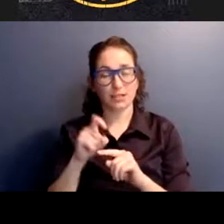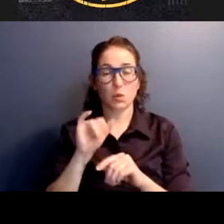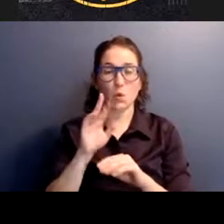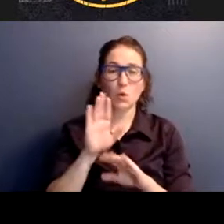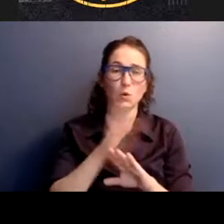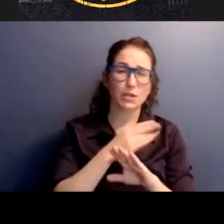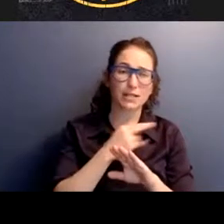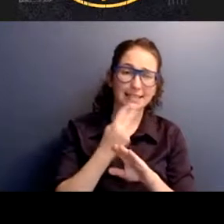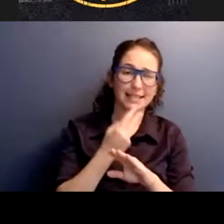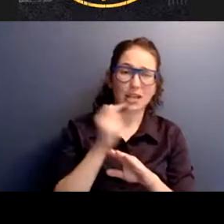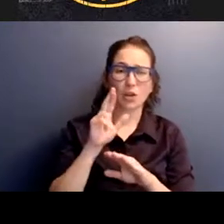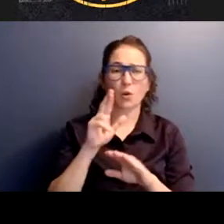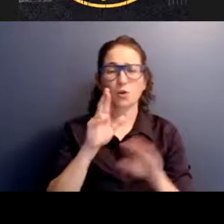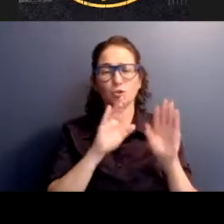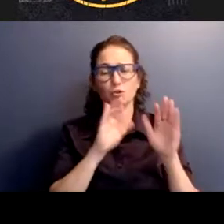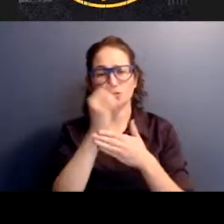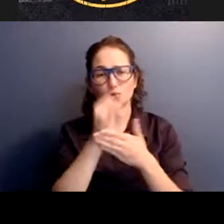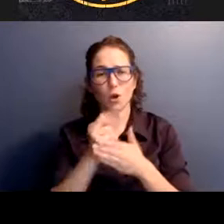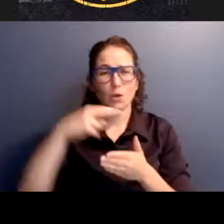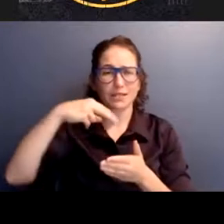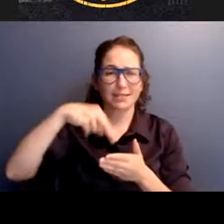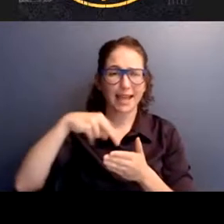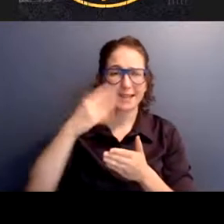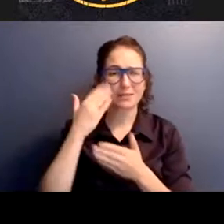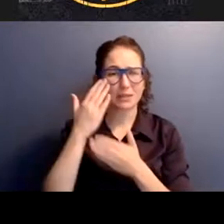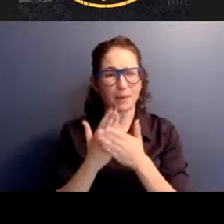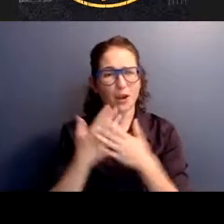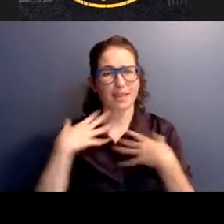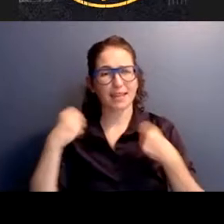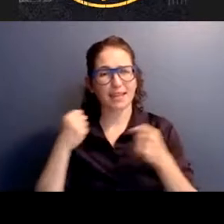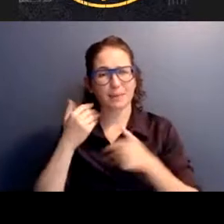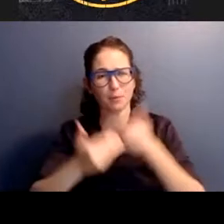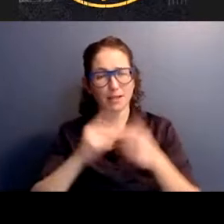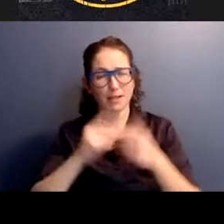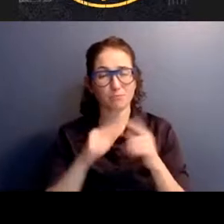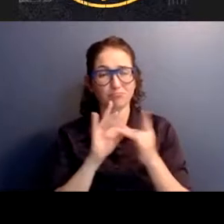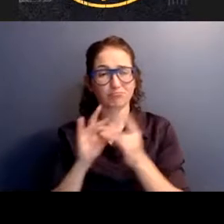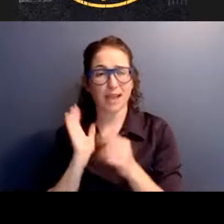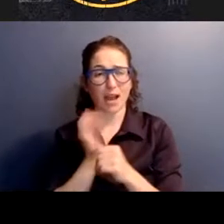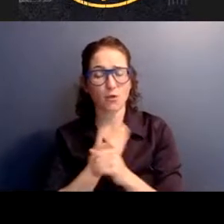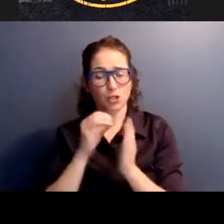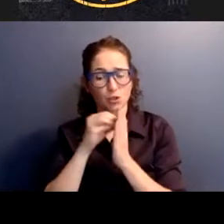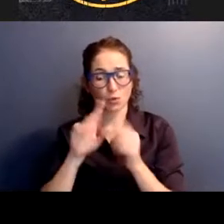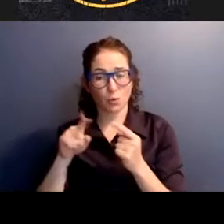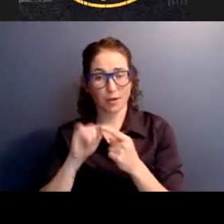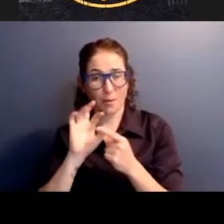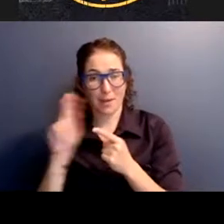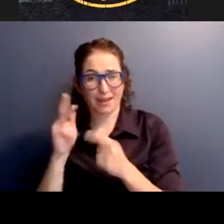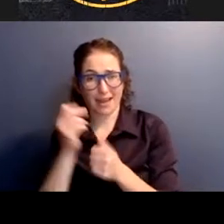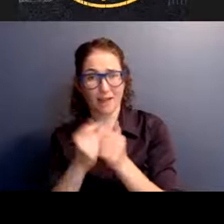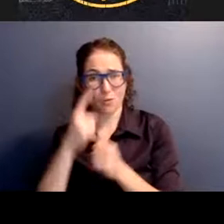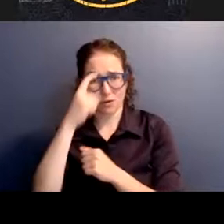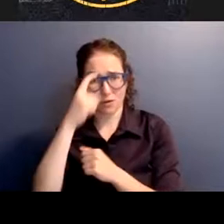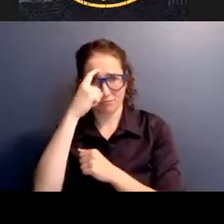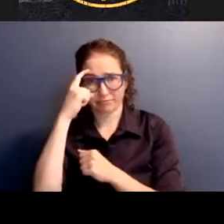to draw or to dance is part of the healing process. And it was when it relates to our students as we go back, because everybody's been traumatized in this